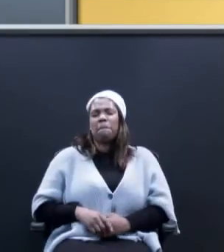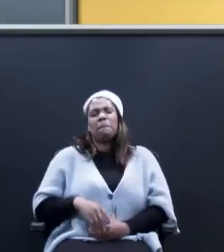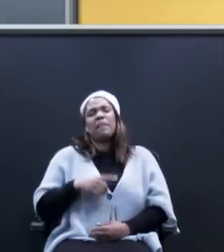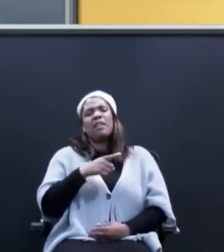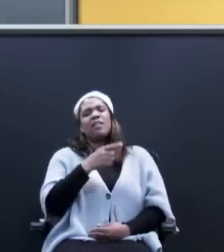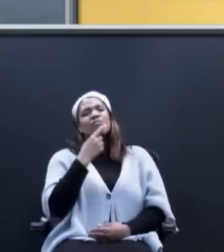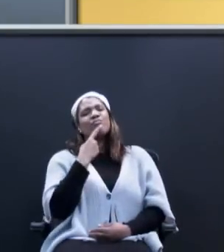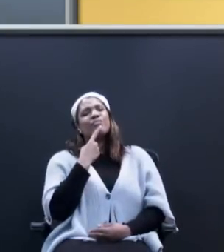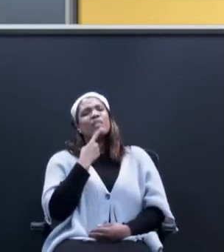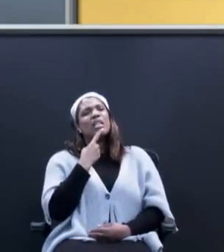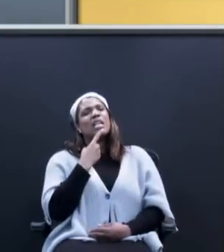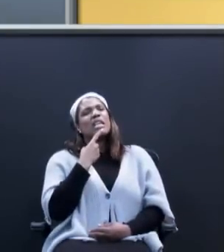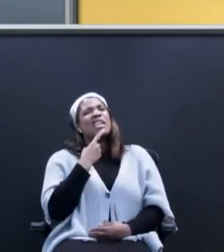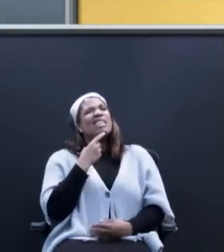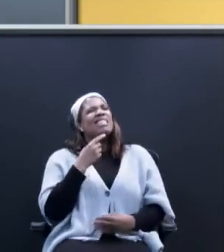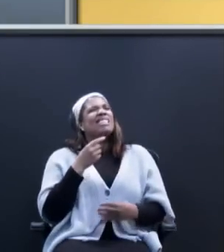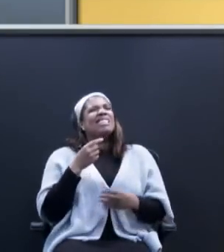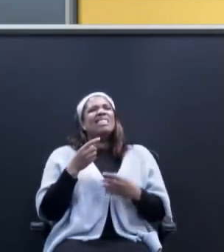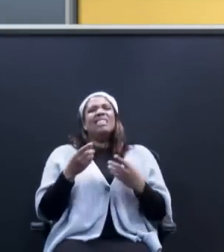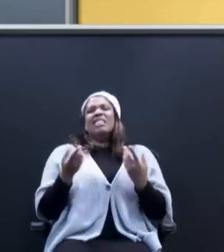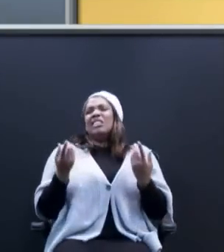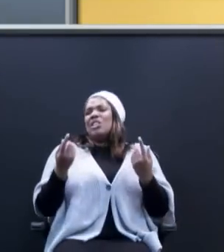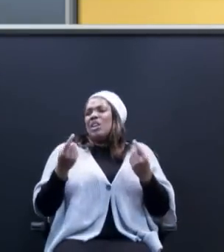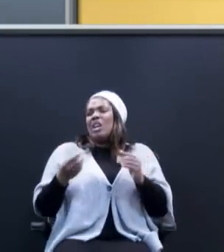when the first day going to start.